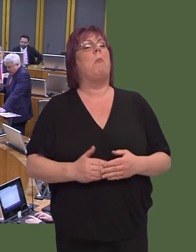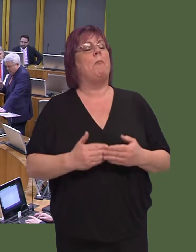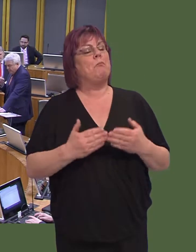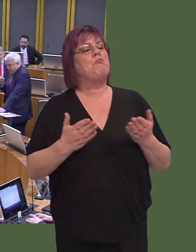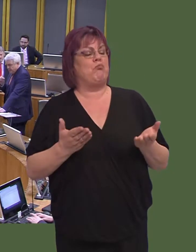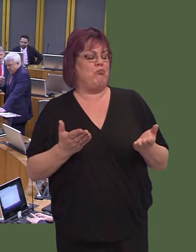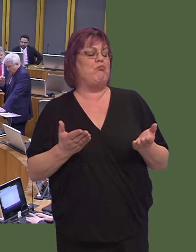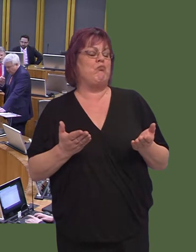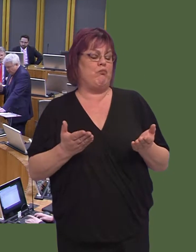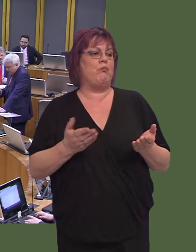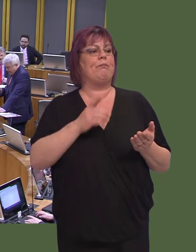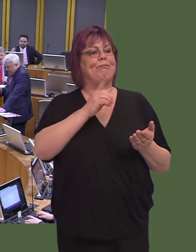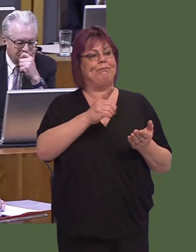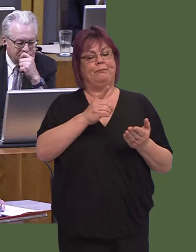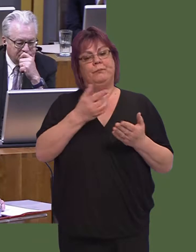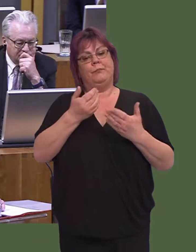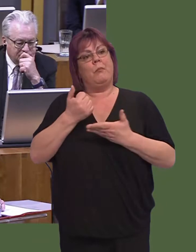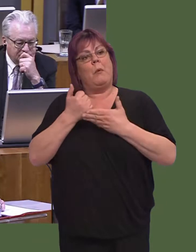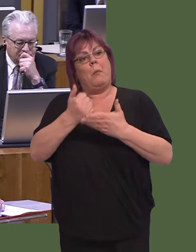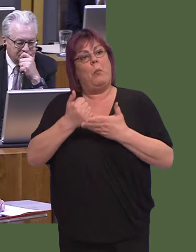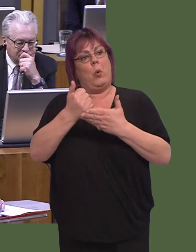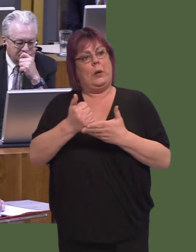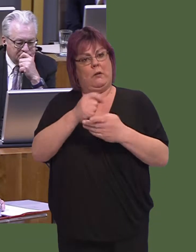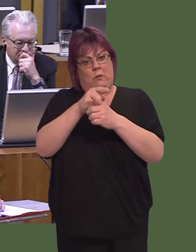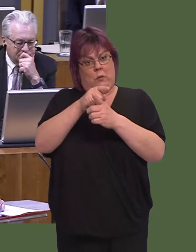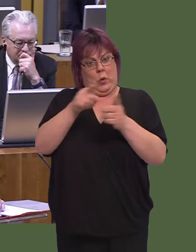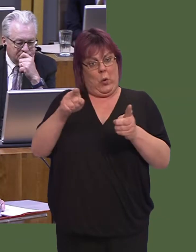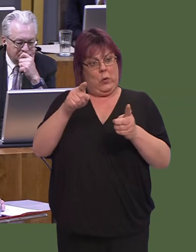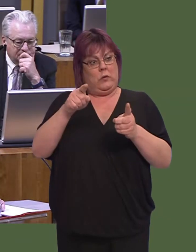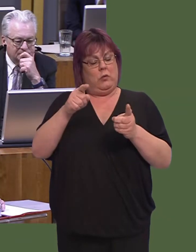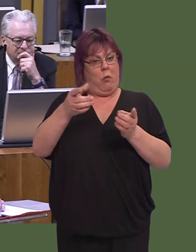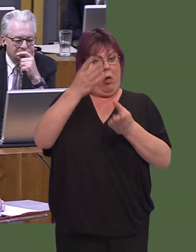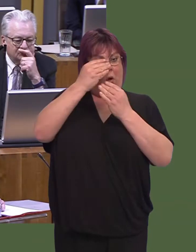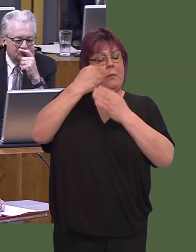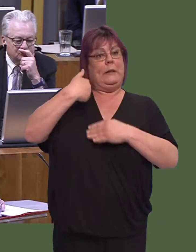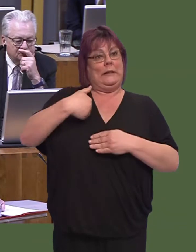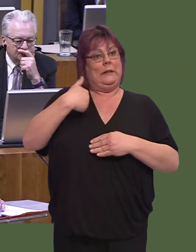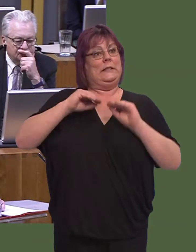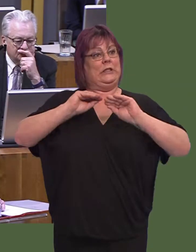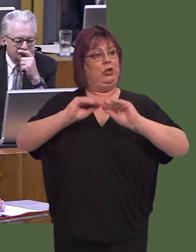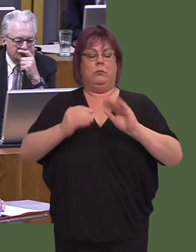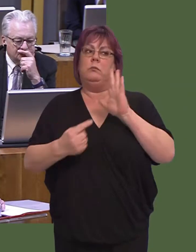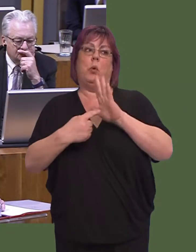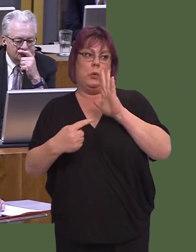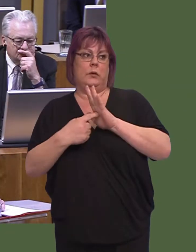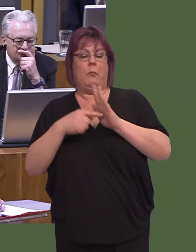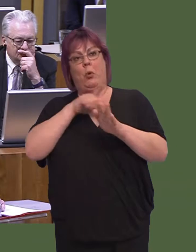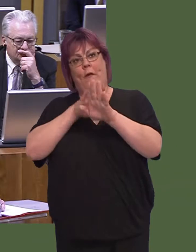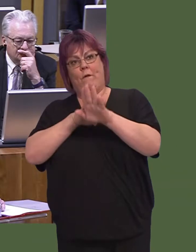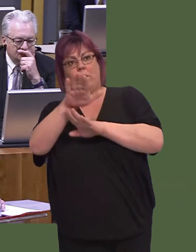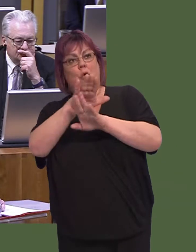that supporting the teaching profession is vital to the changes that will be taking place in the world of